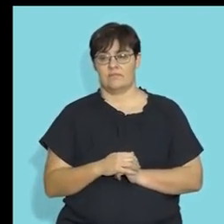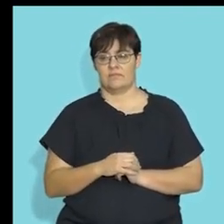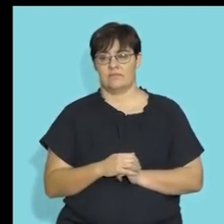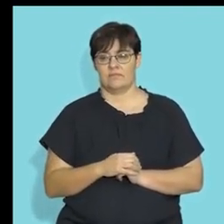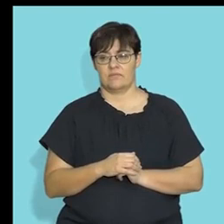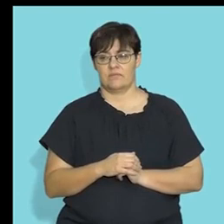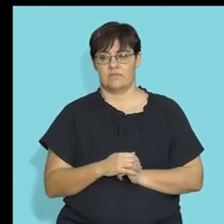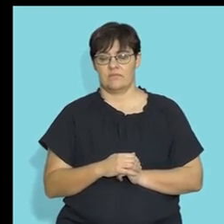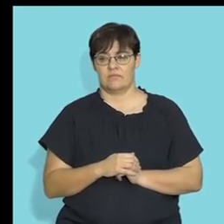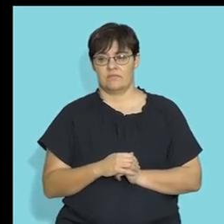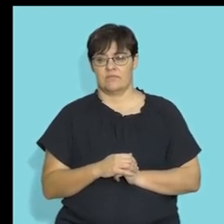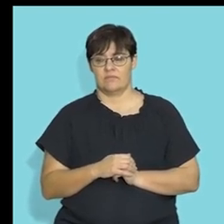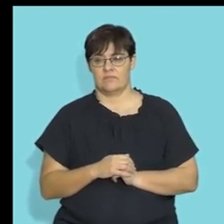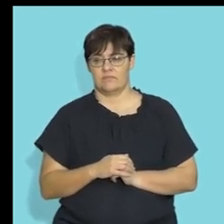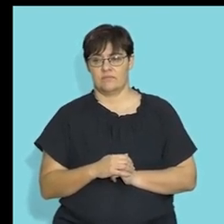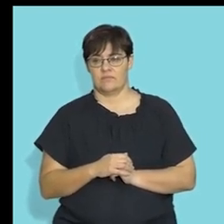1.25.